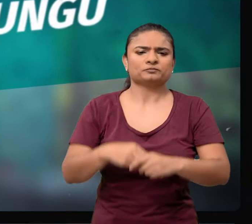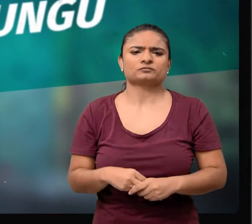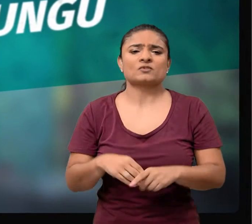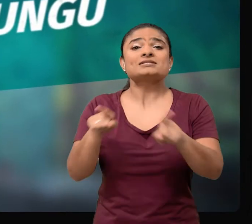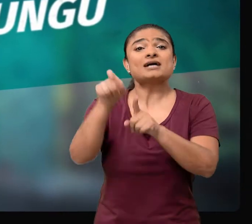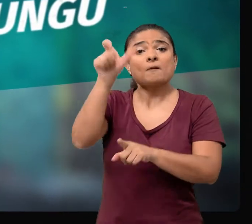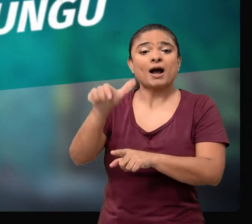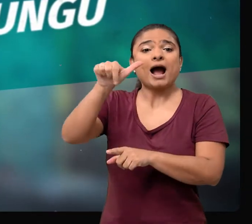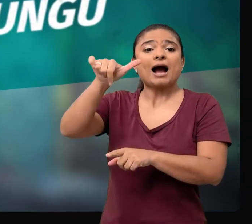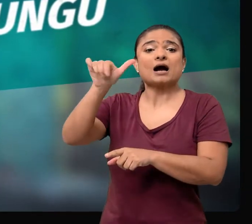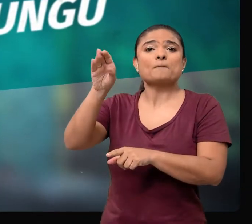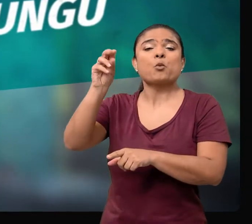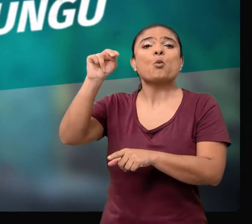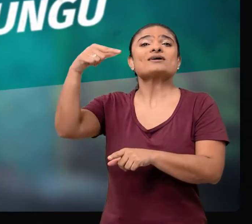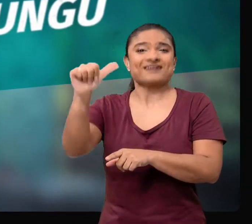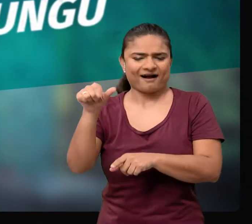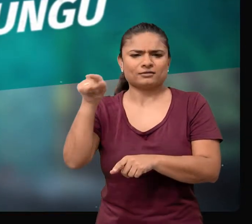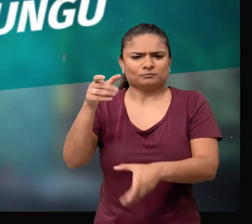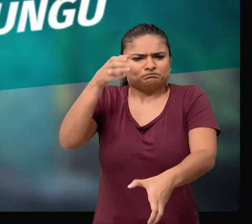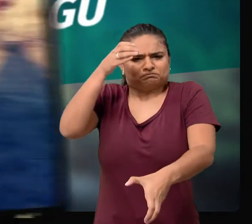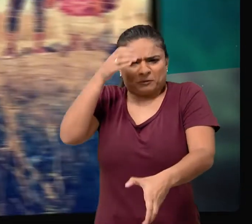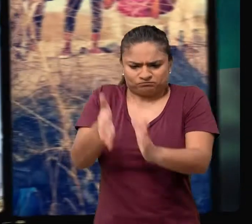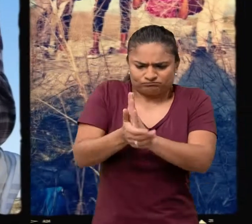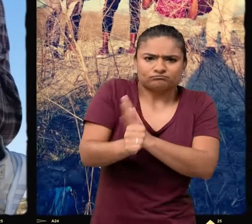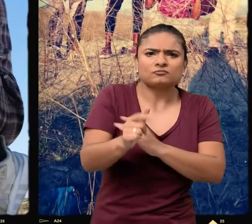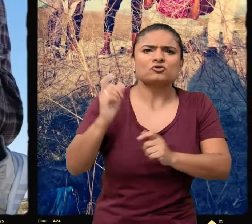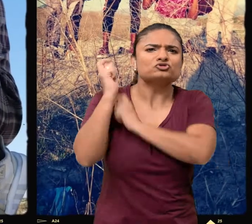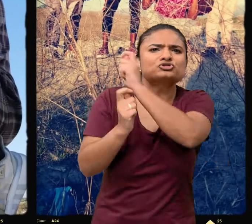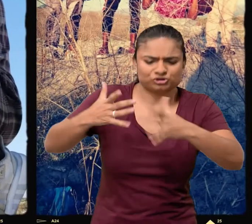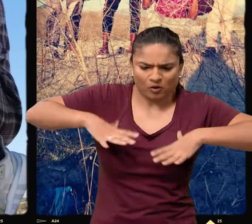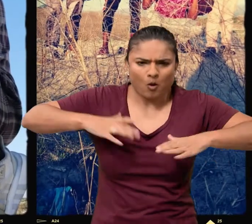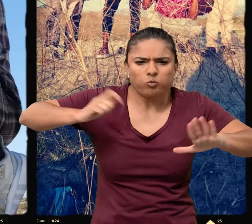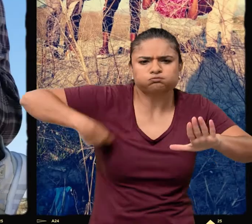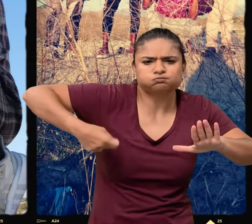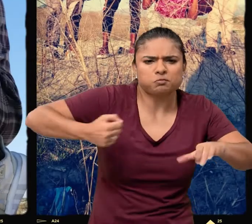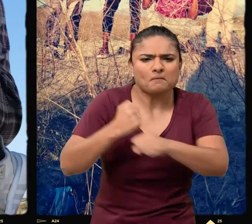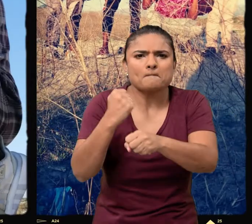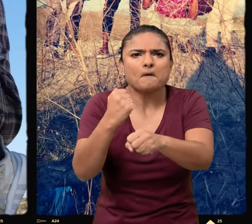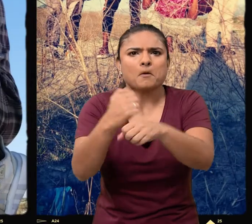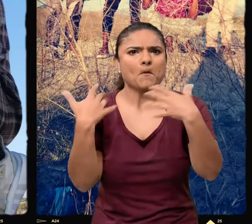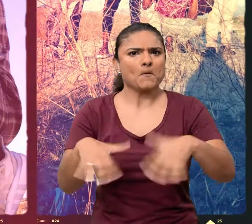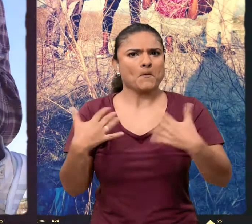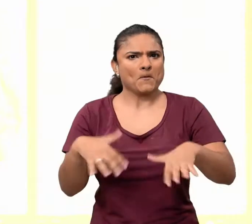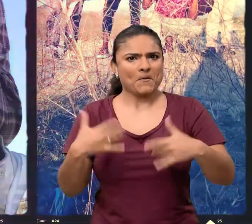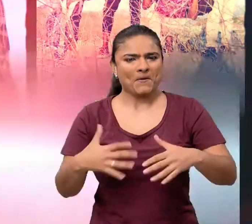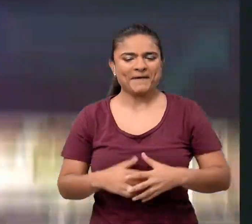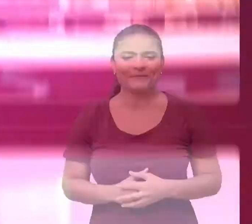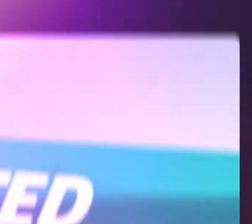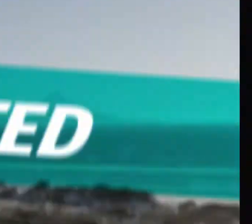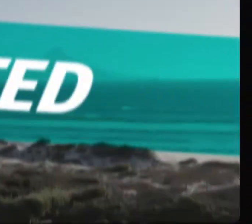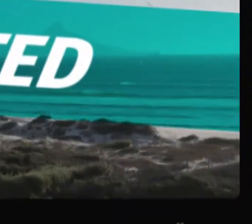We meet up with Ayabonga Buhlungu in Khayelitsha, who comes from a long line of traditional clothing makers.